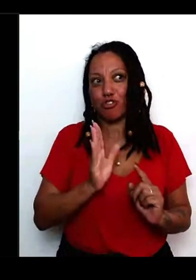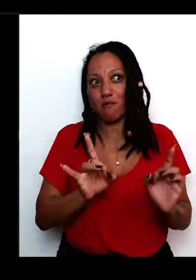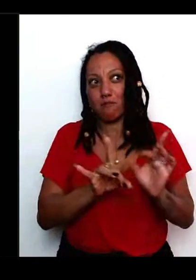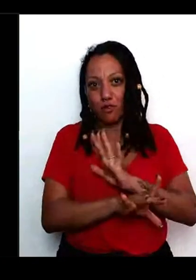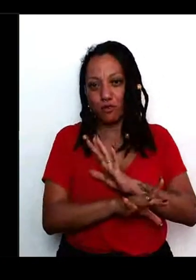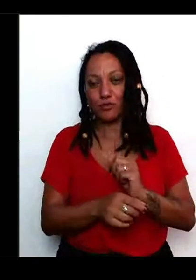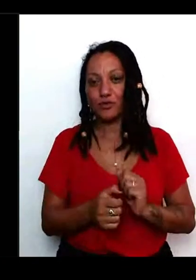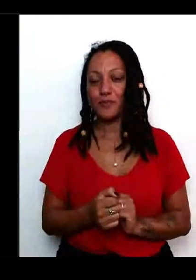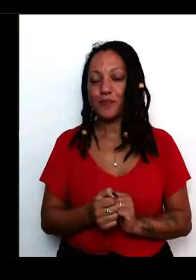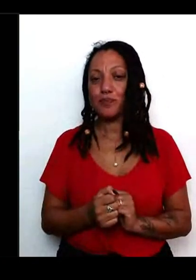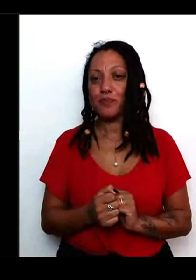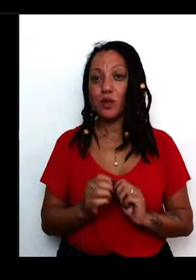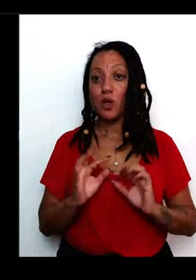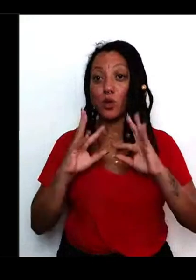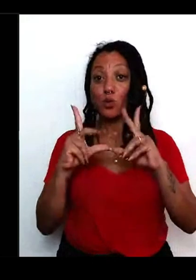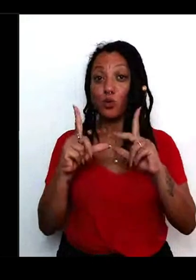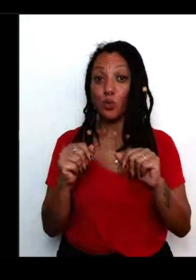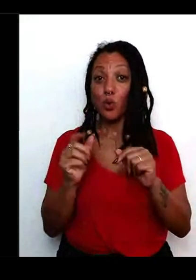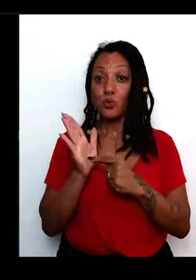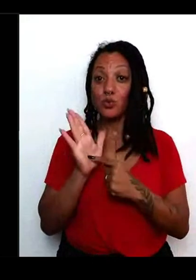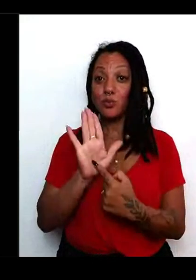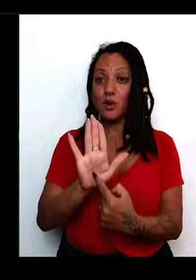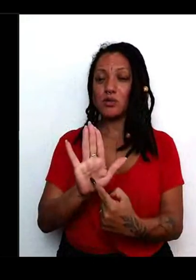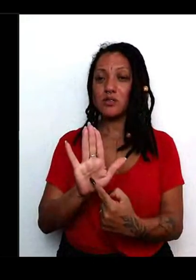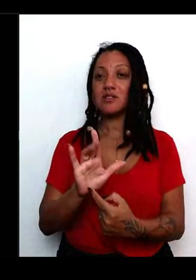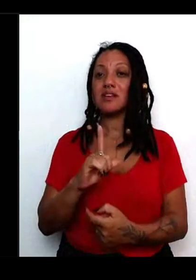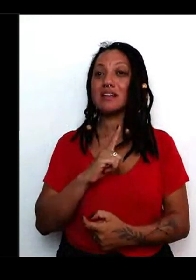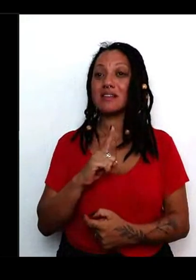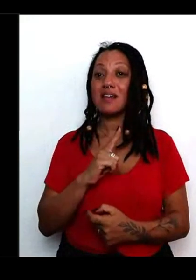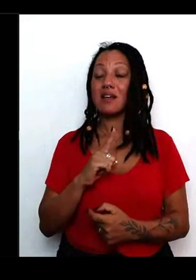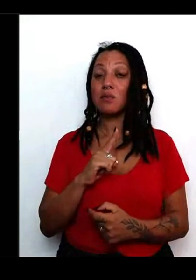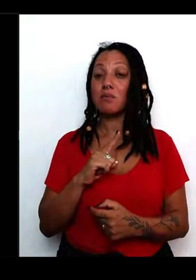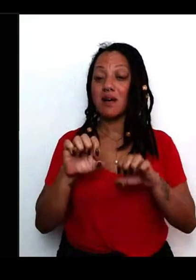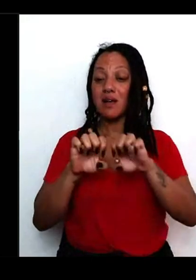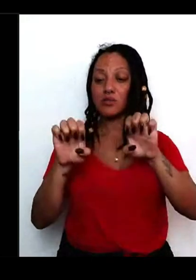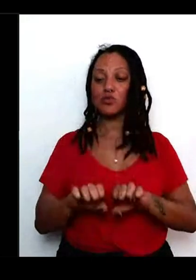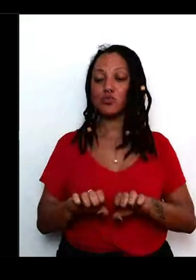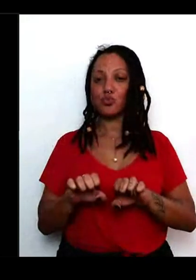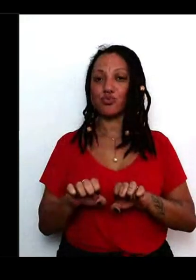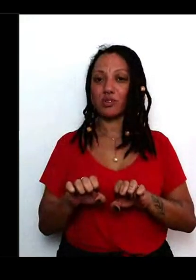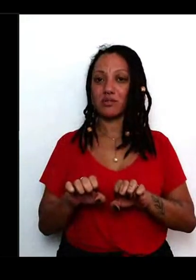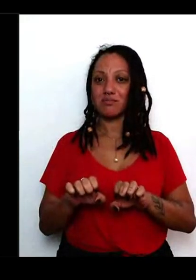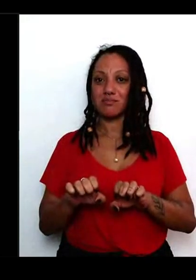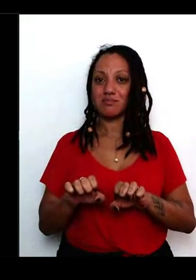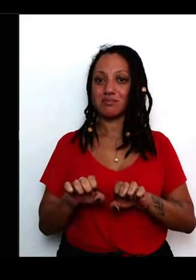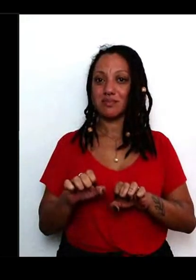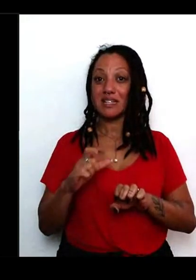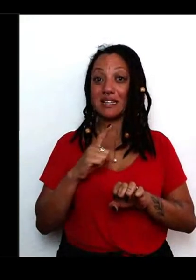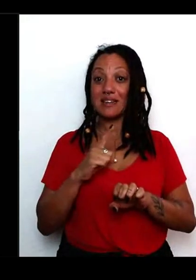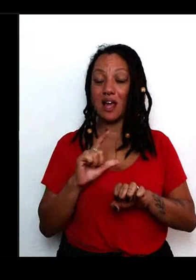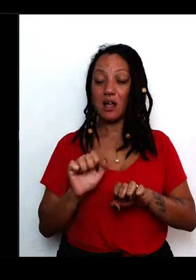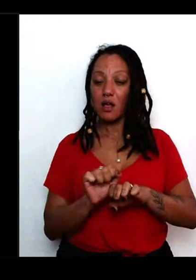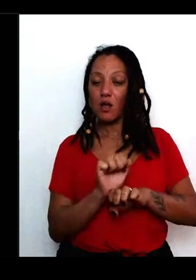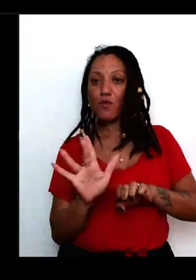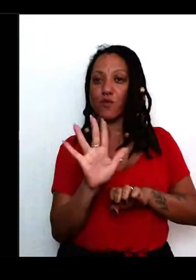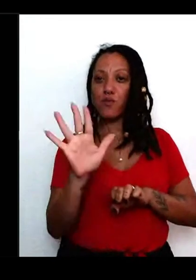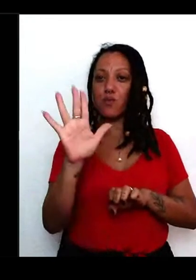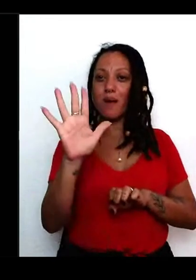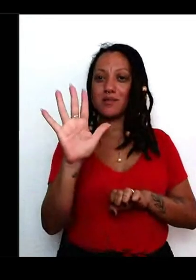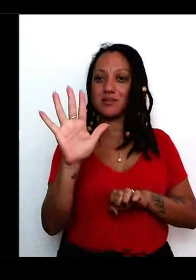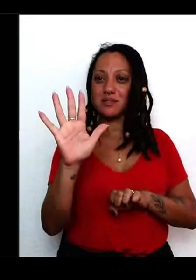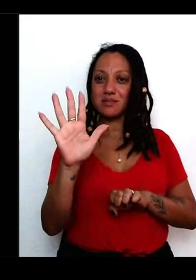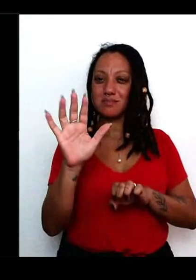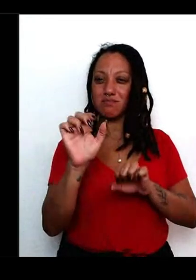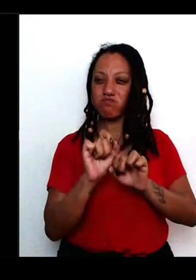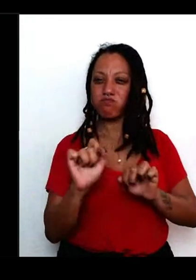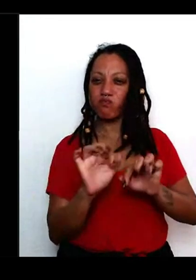the smokes and that structure allowed me to begin to do something that I had not done when